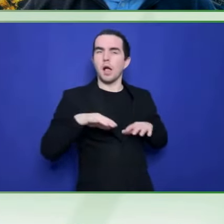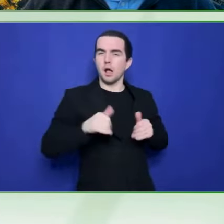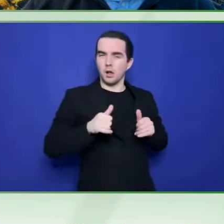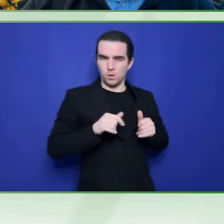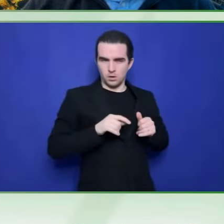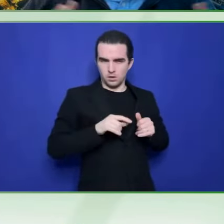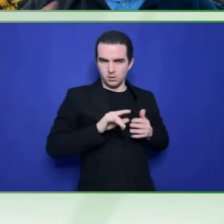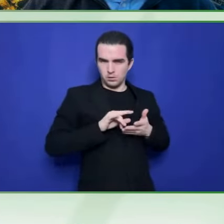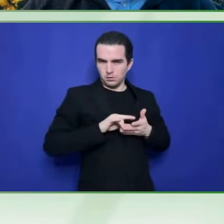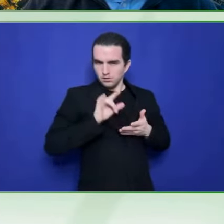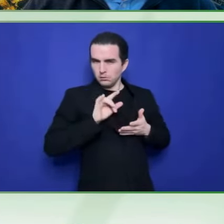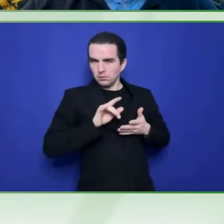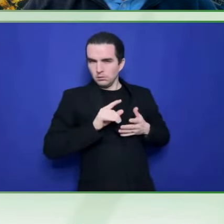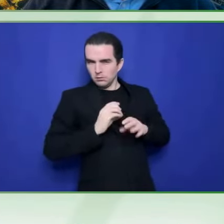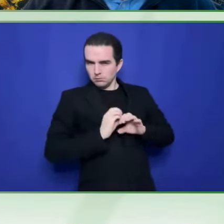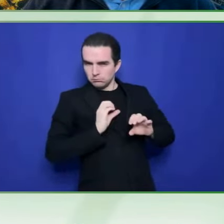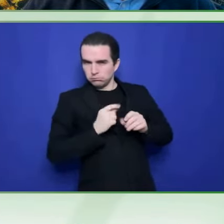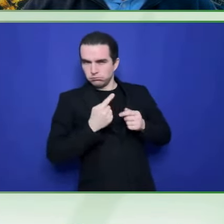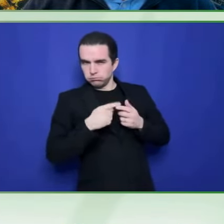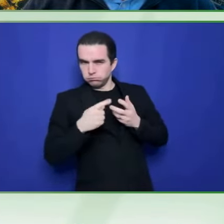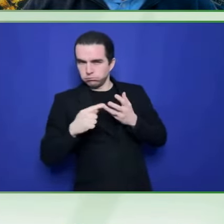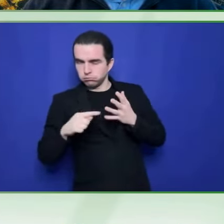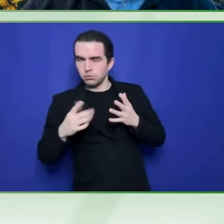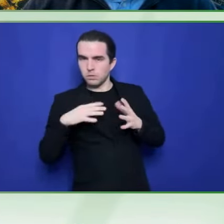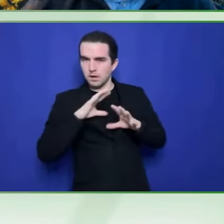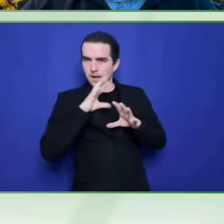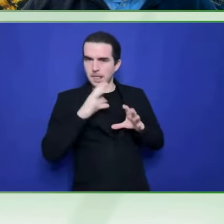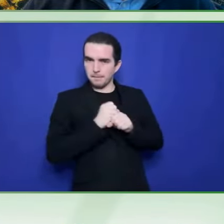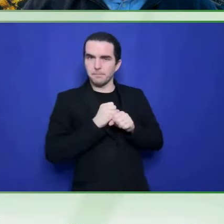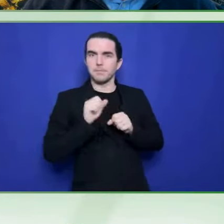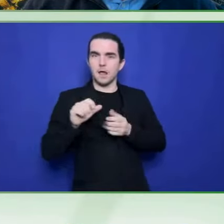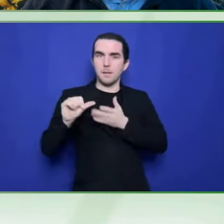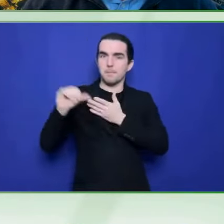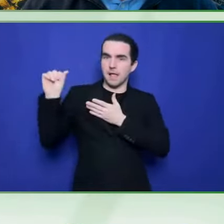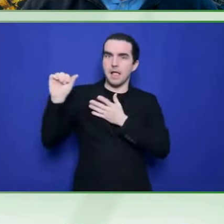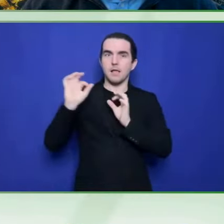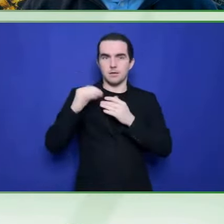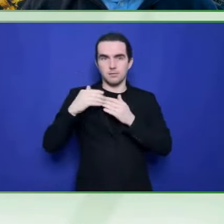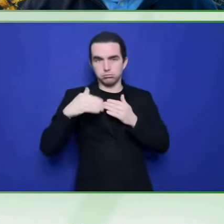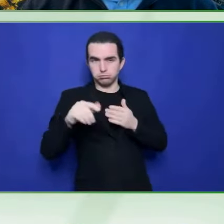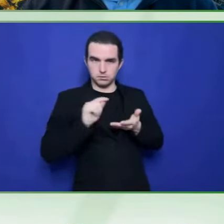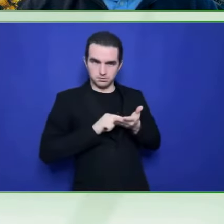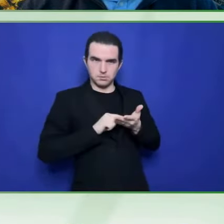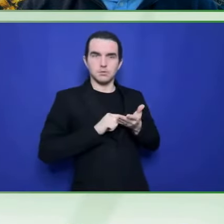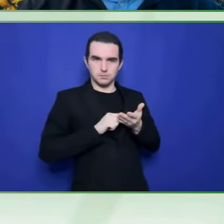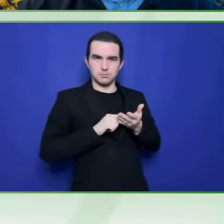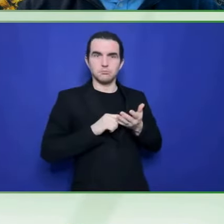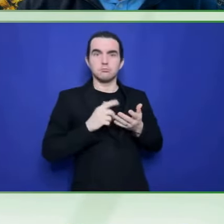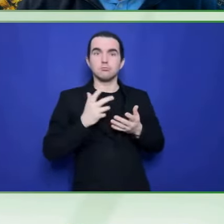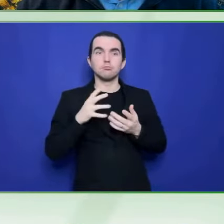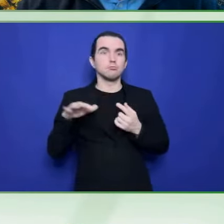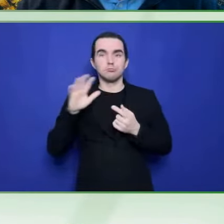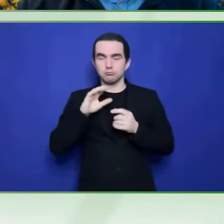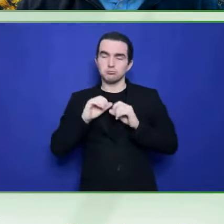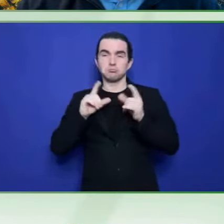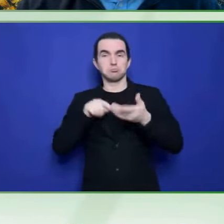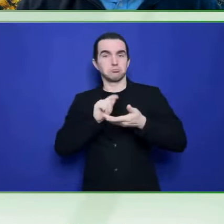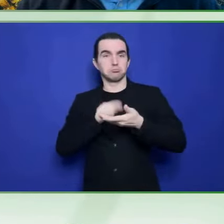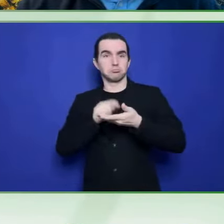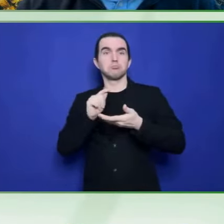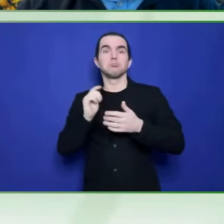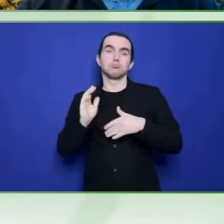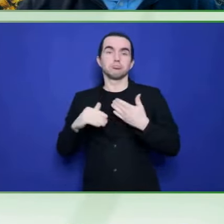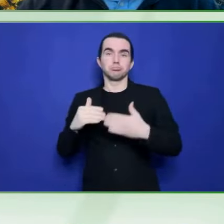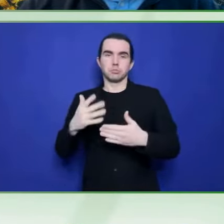ensure that they are accessible to all and not just littering our pavements, which give extra